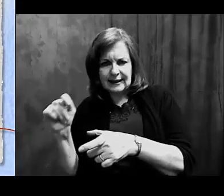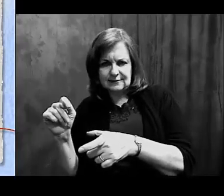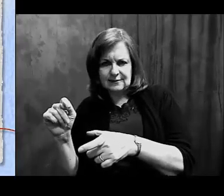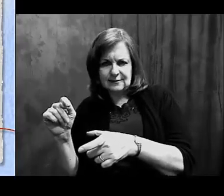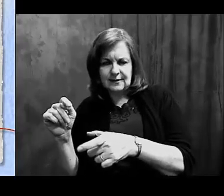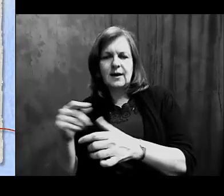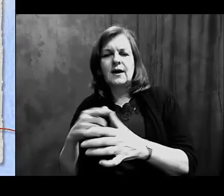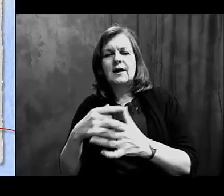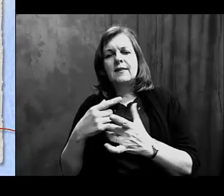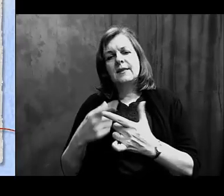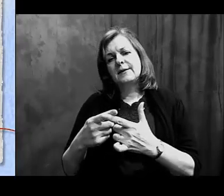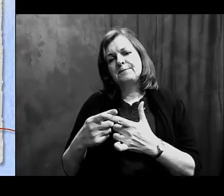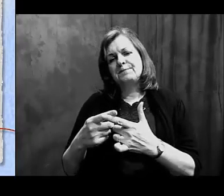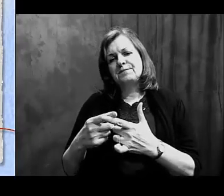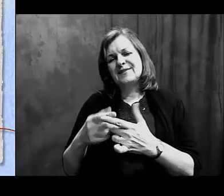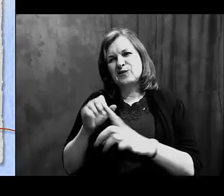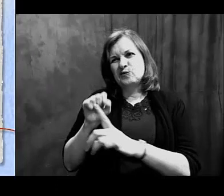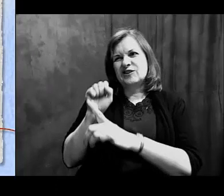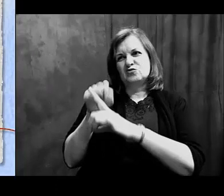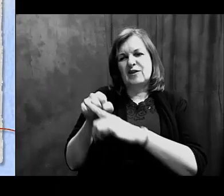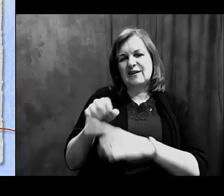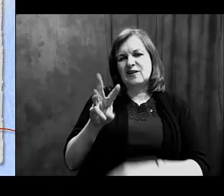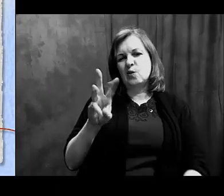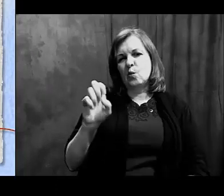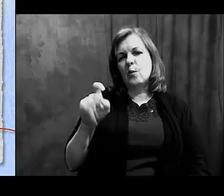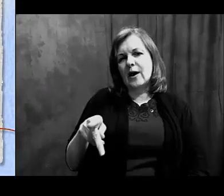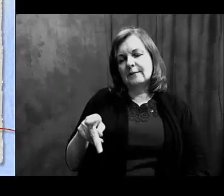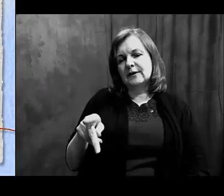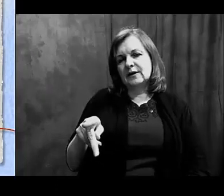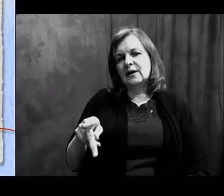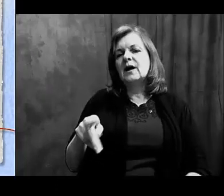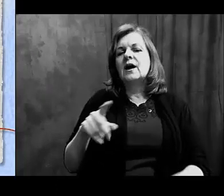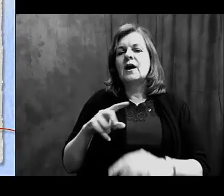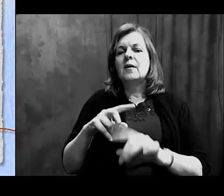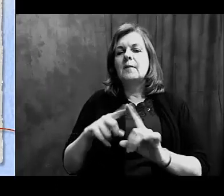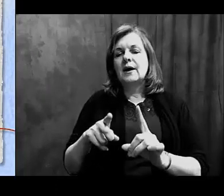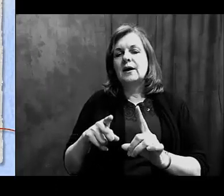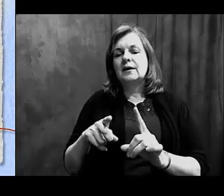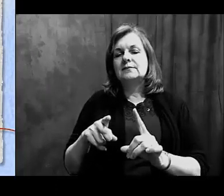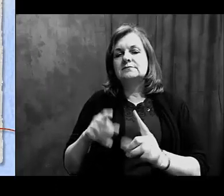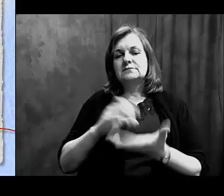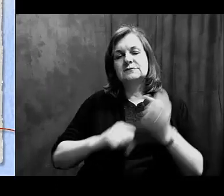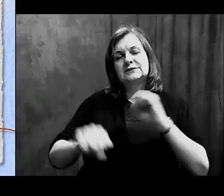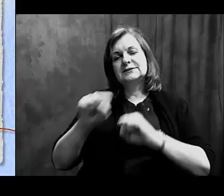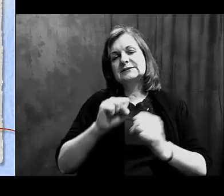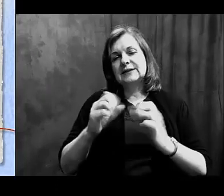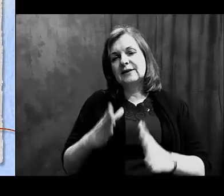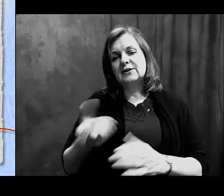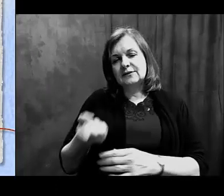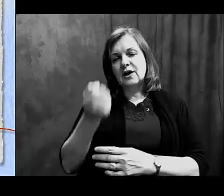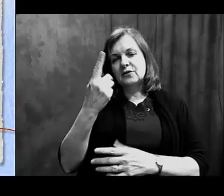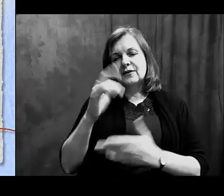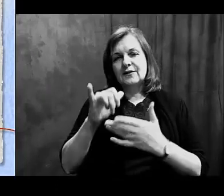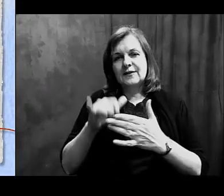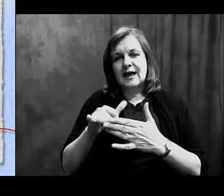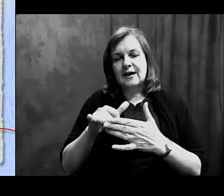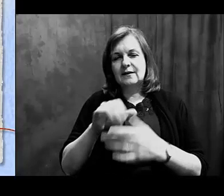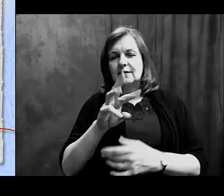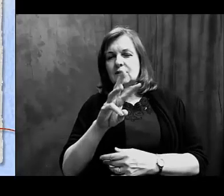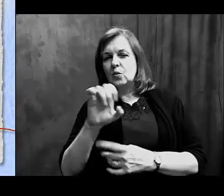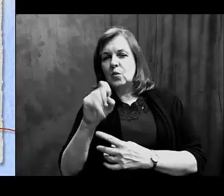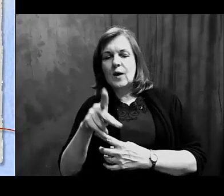Okay, so in this case, kind of tricking the wasp, right? But in a way to understand that they really